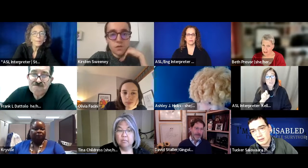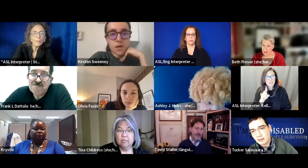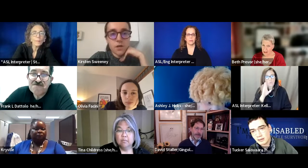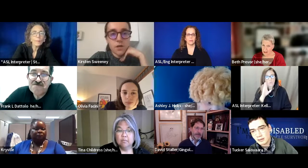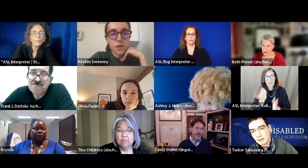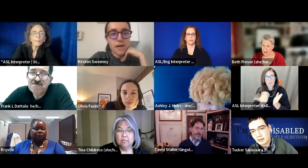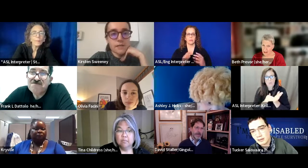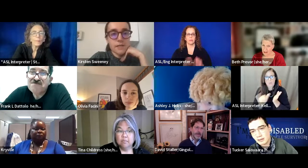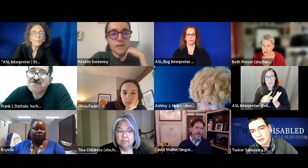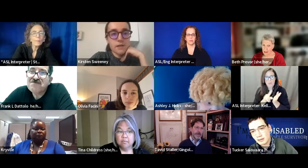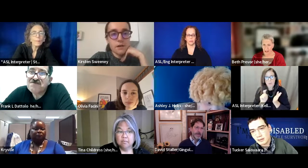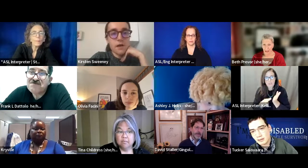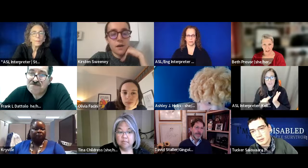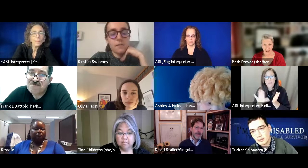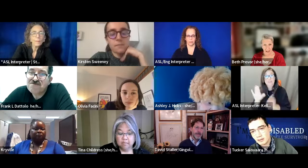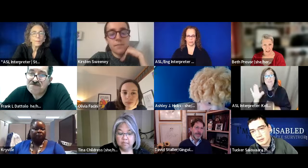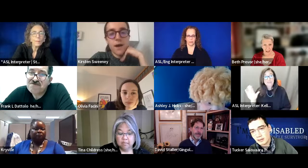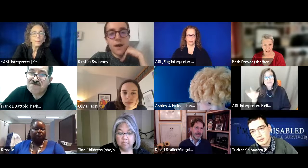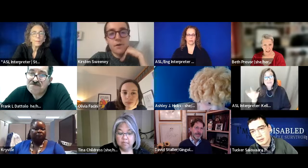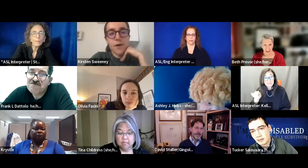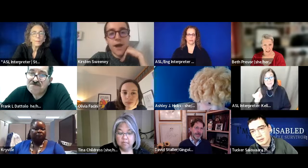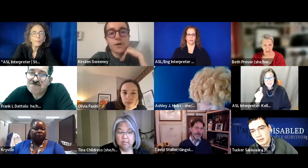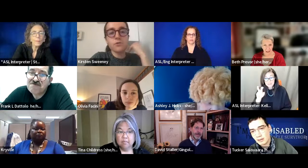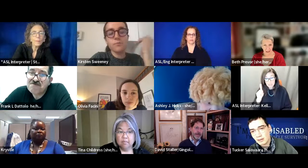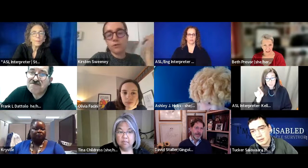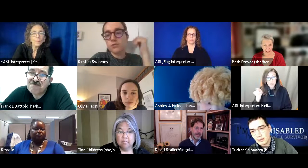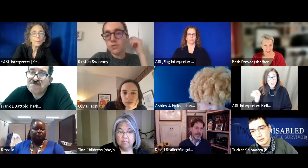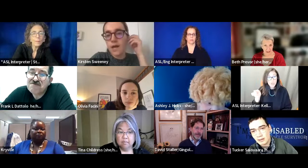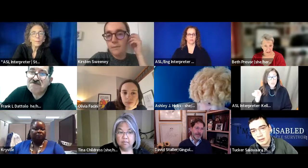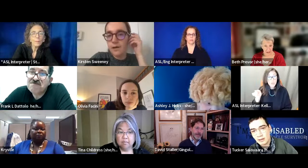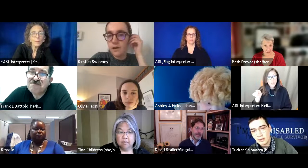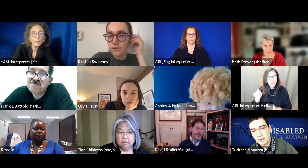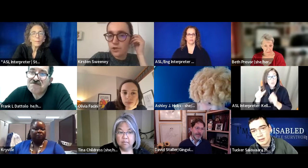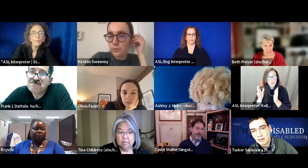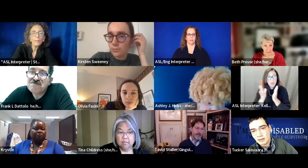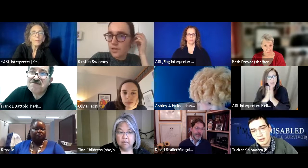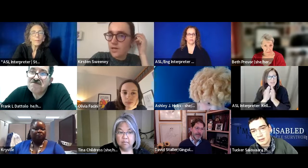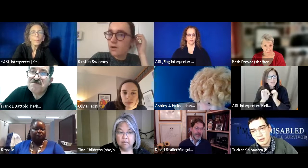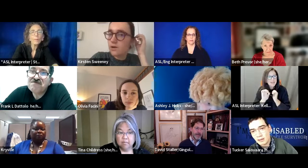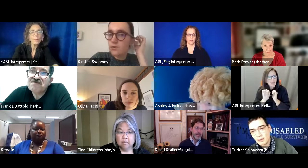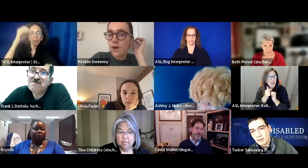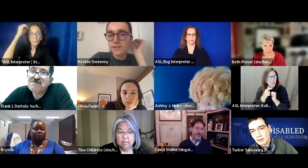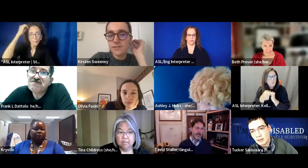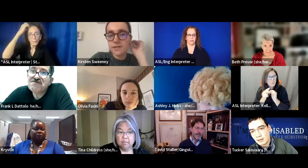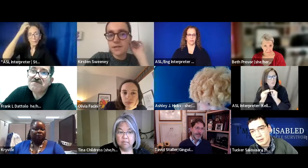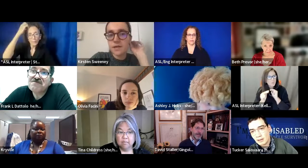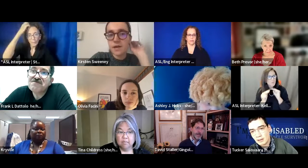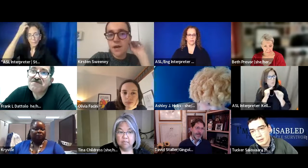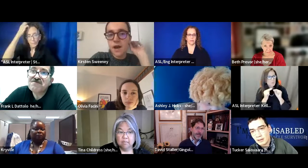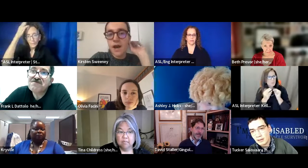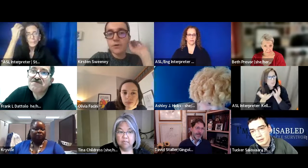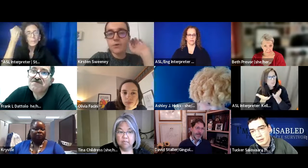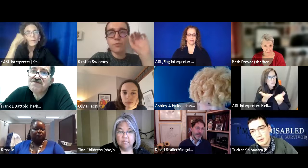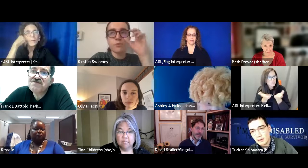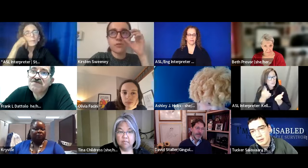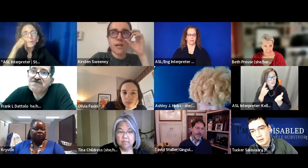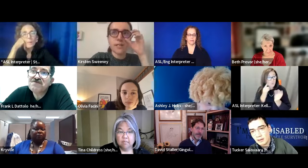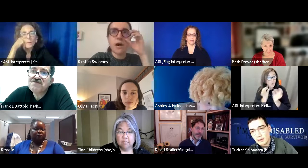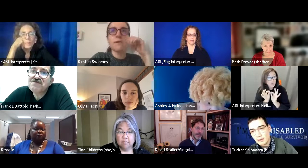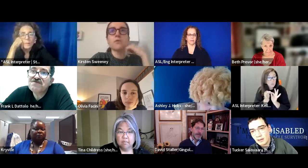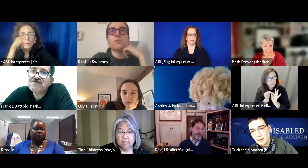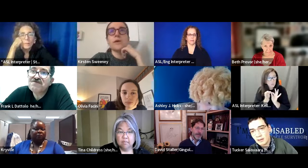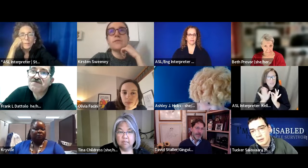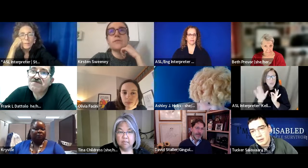So Tucker, you're asking how you approach the topic of interpreting. Are you asking how you approach